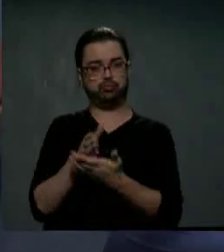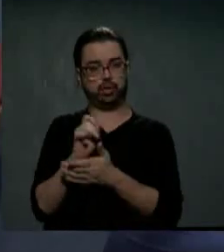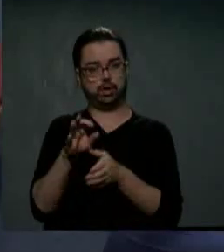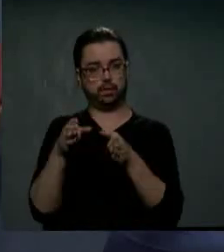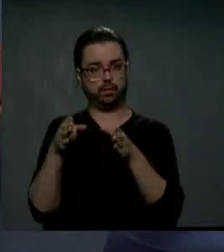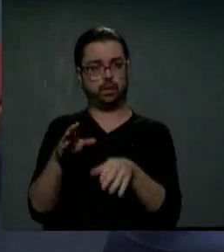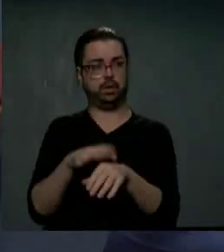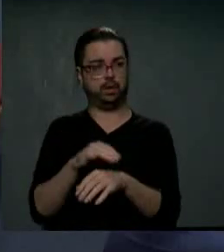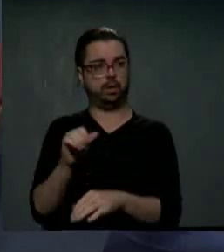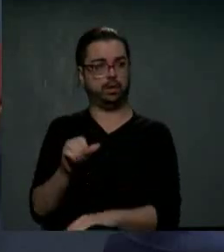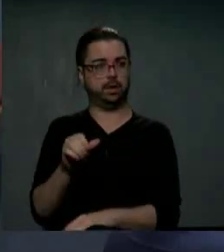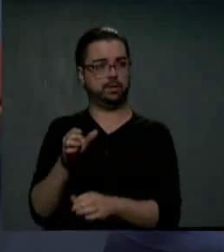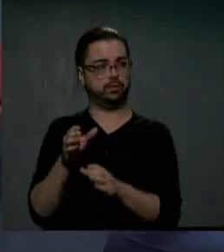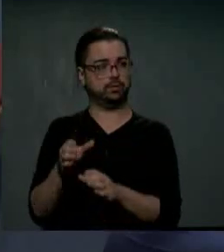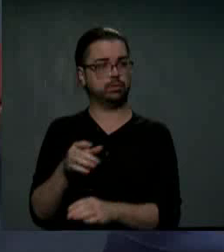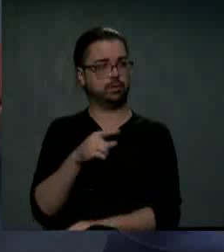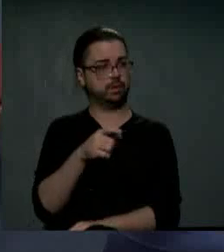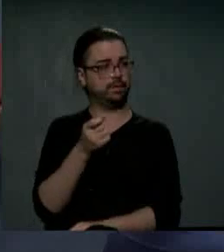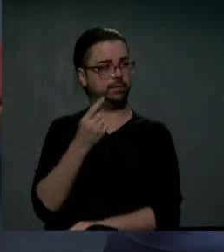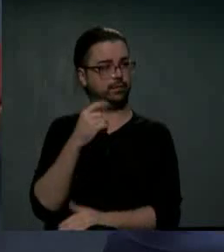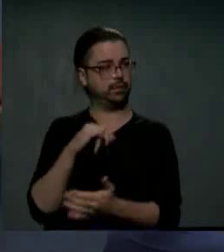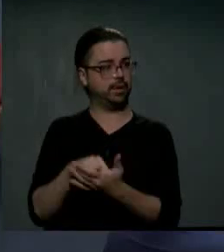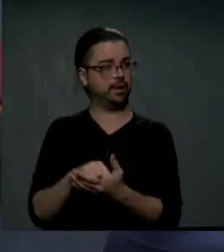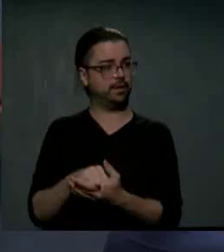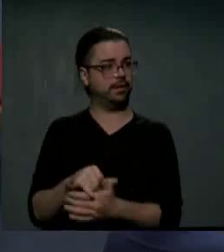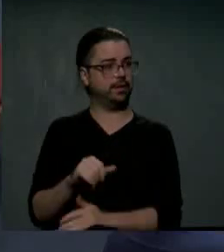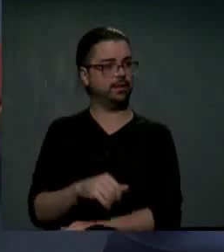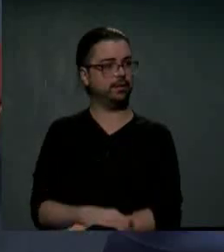Street. Have you got that?